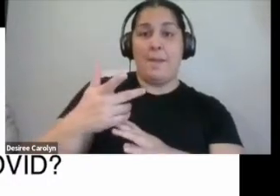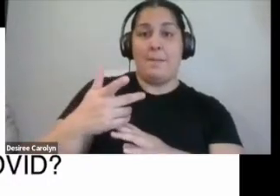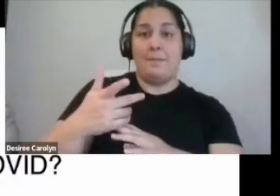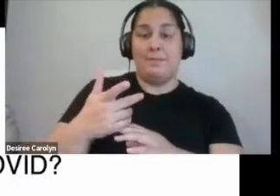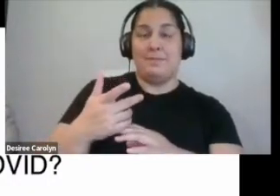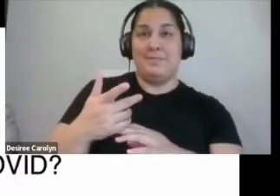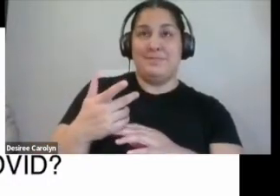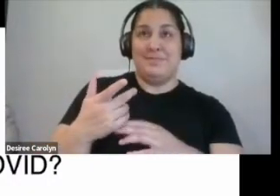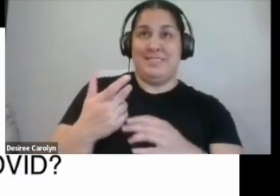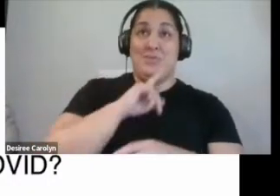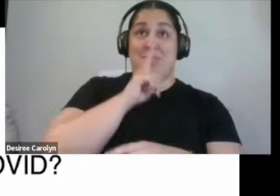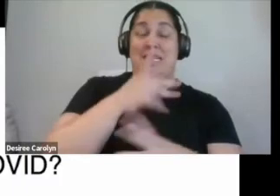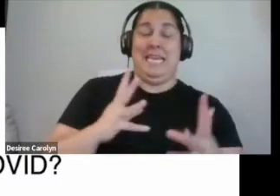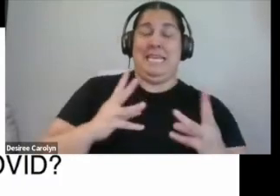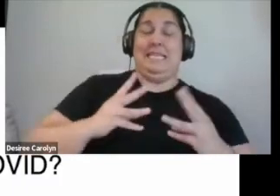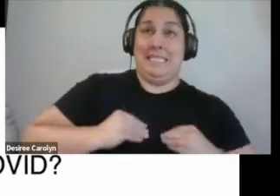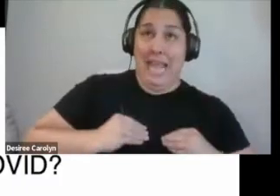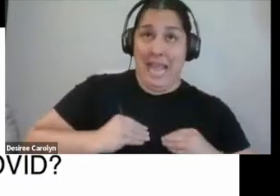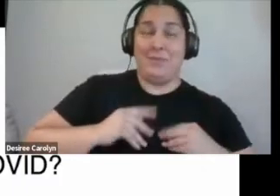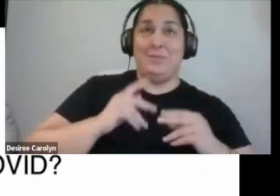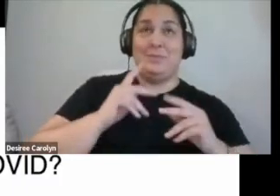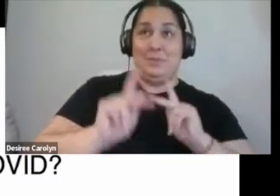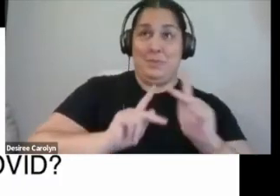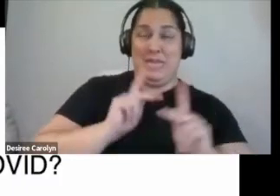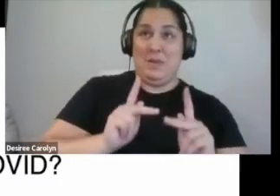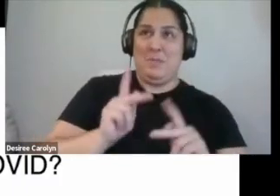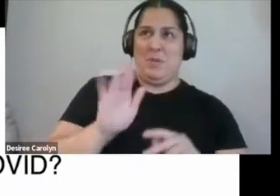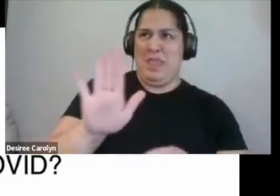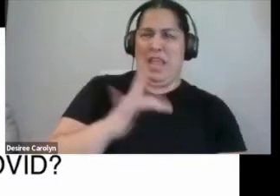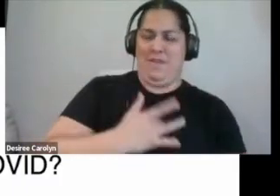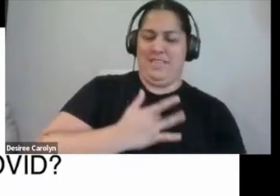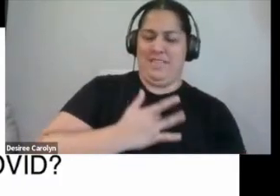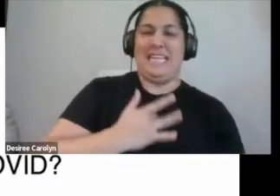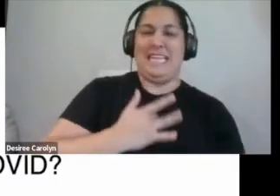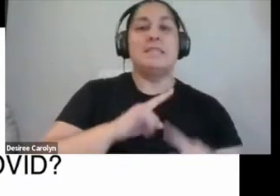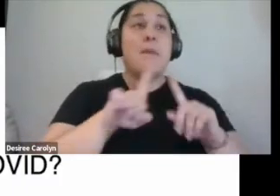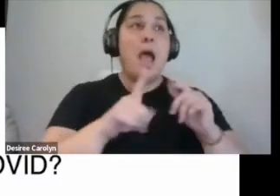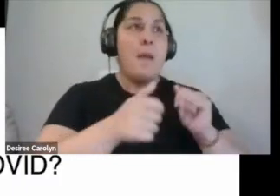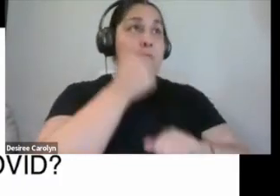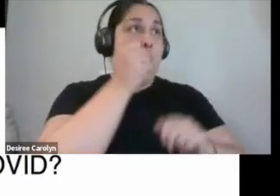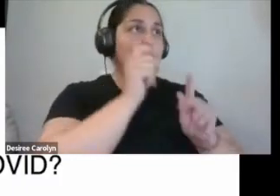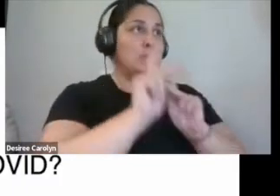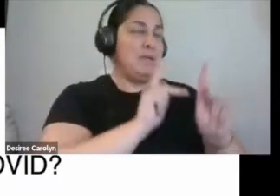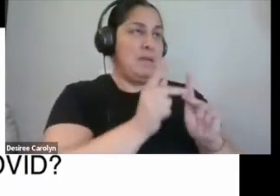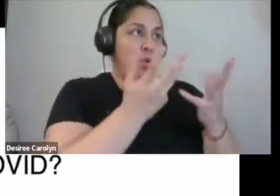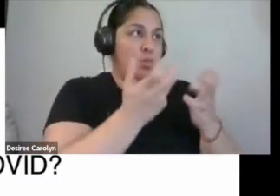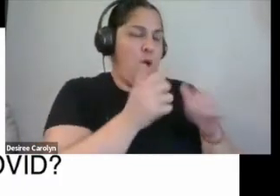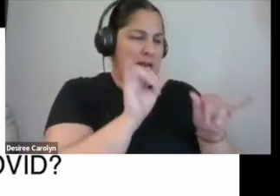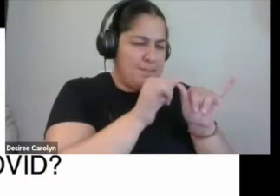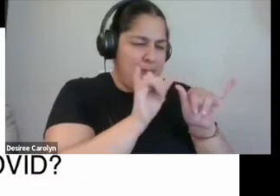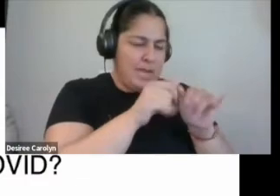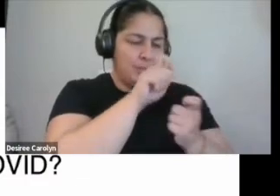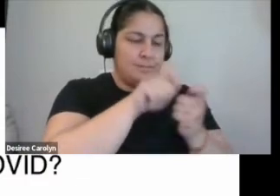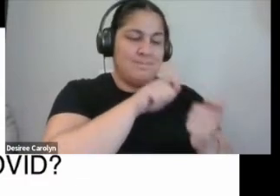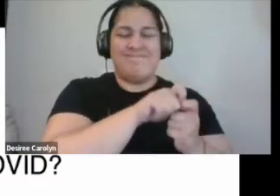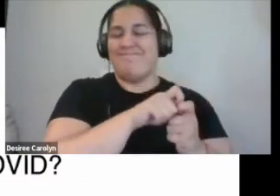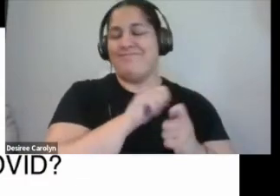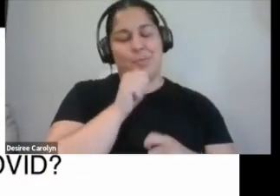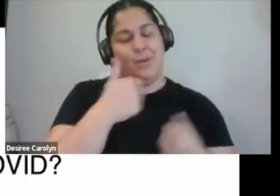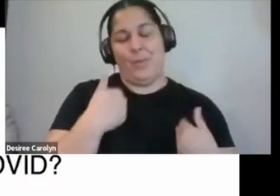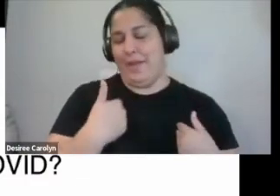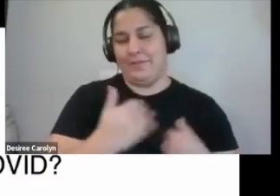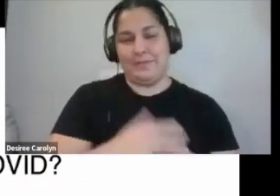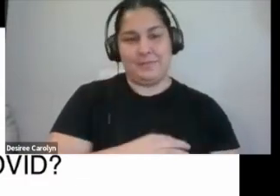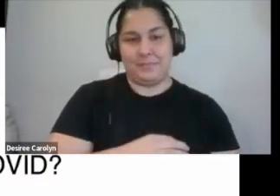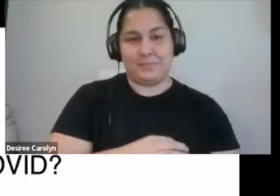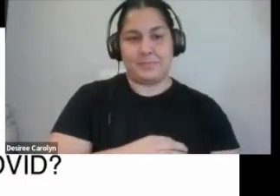feel. But everybody really wants there to be something you can measure in blood, and we don't have that. And